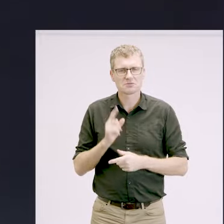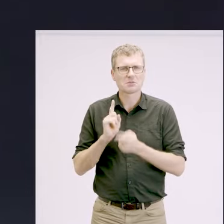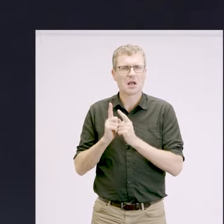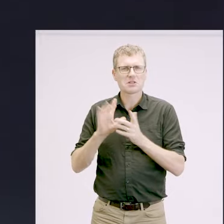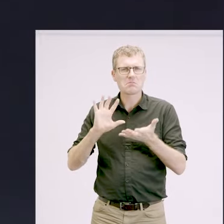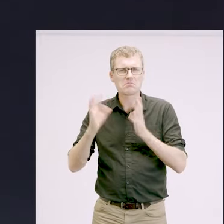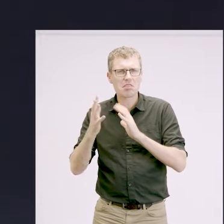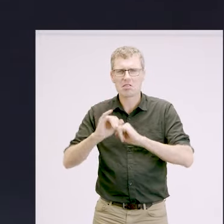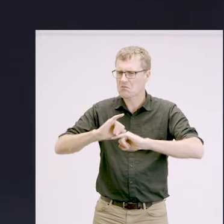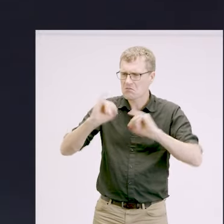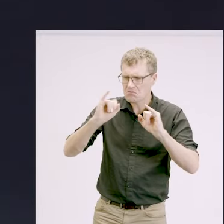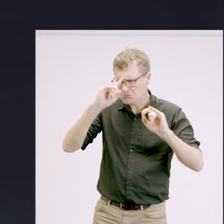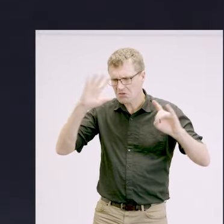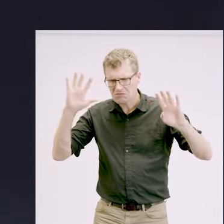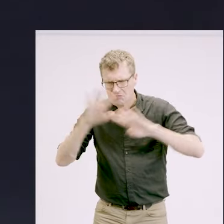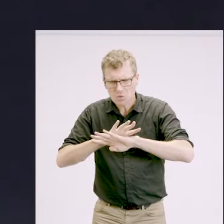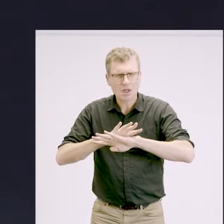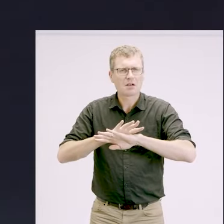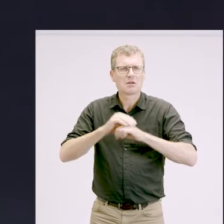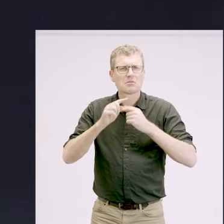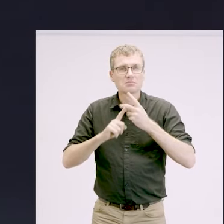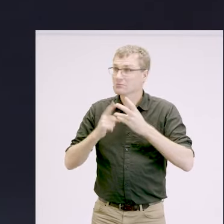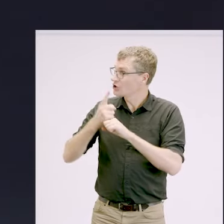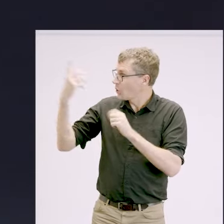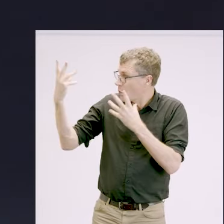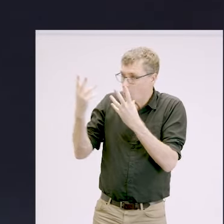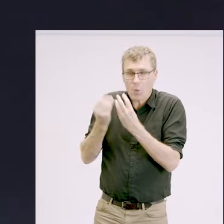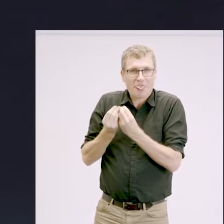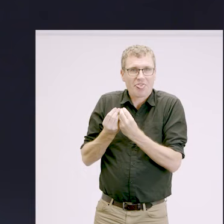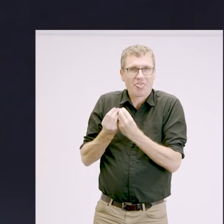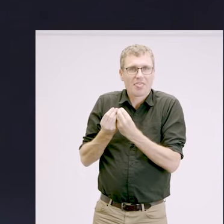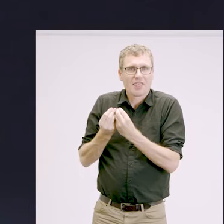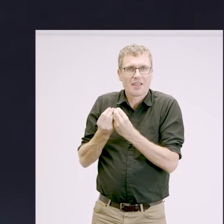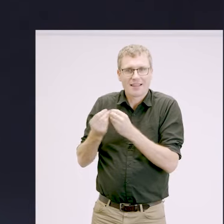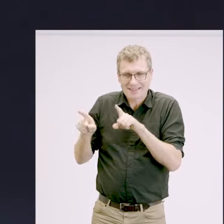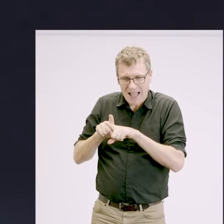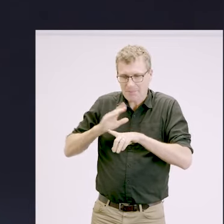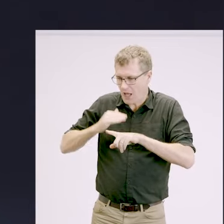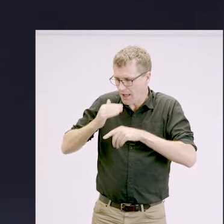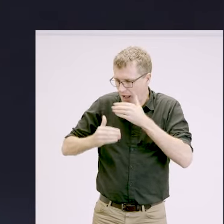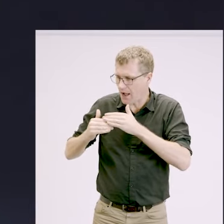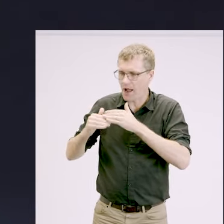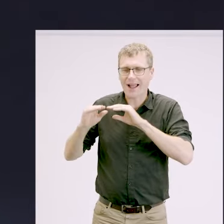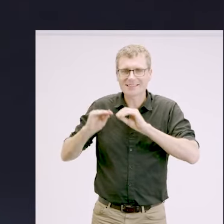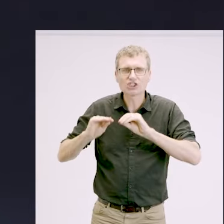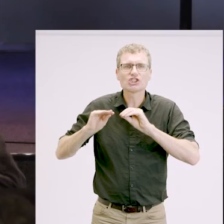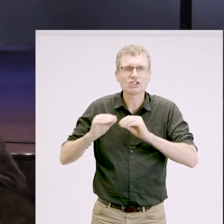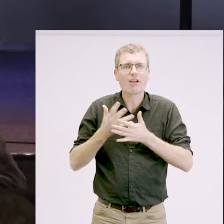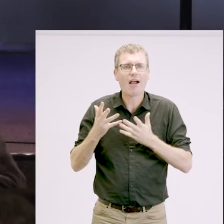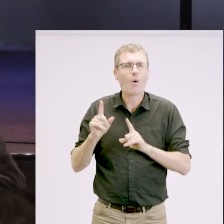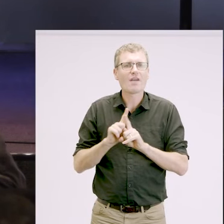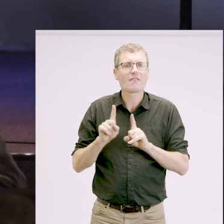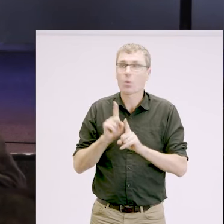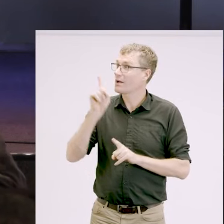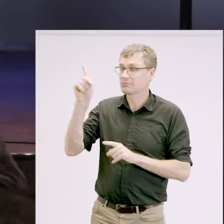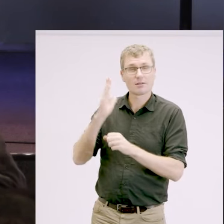confusion, things that can feel like judgment, in the middle of all of that, the Lord is intimately present, teaching us how